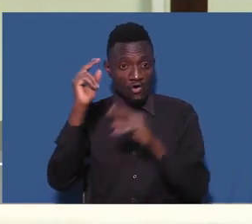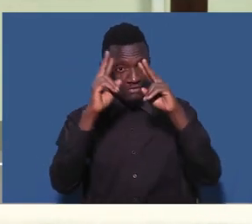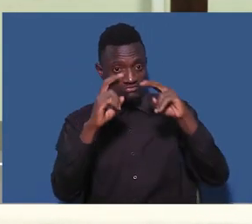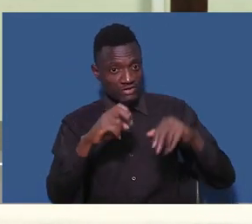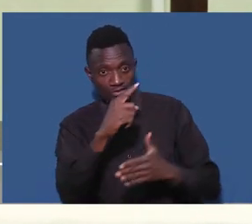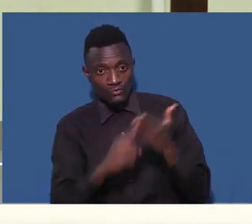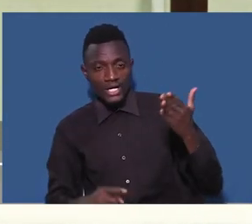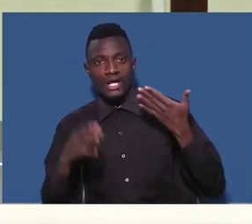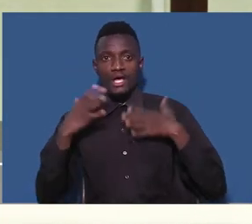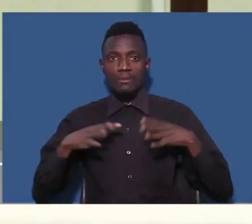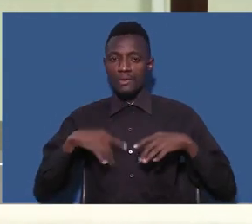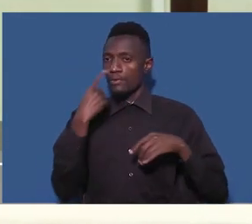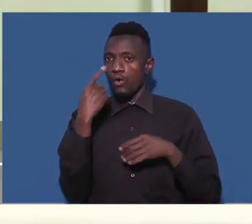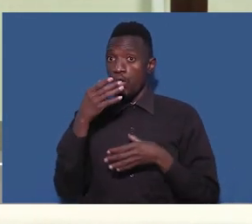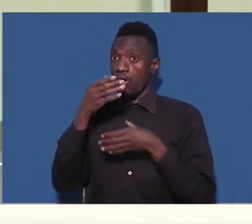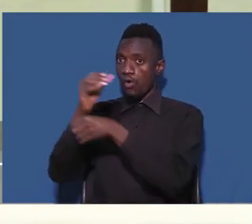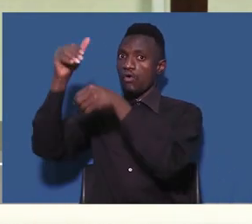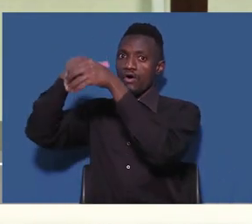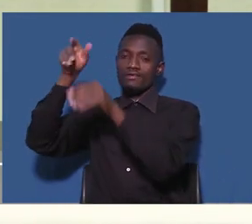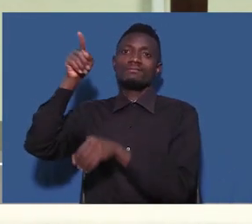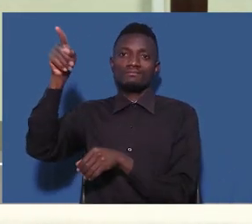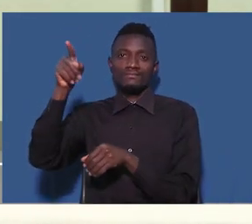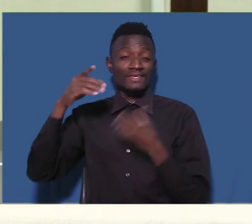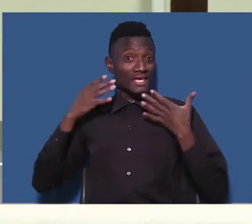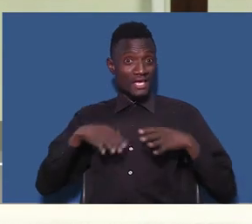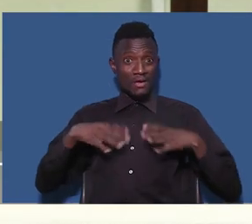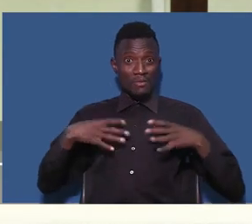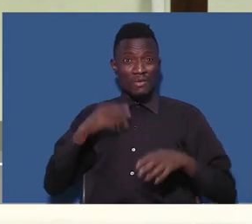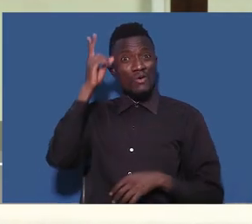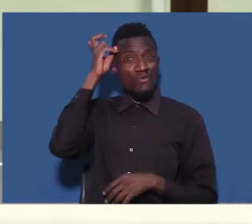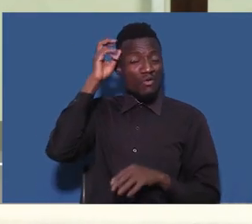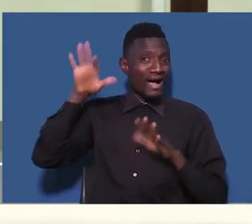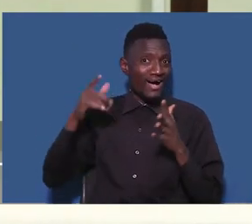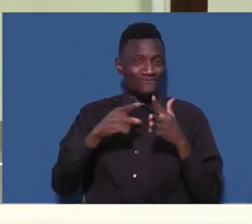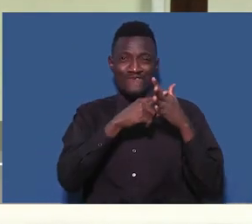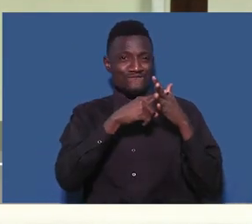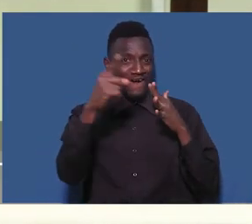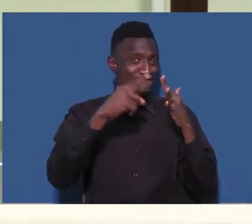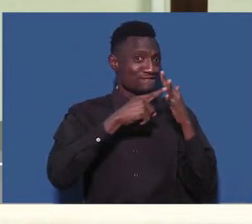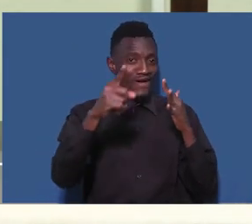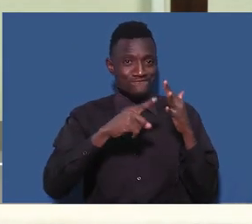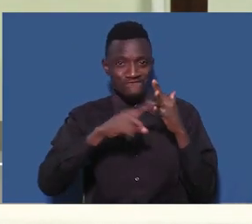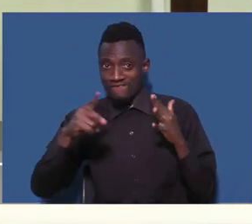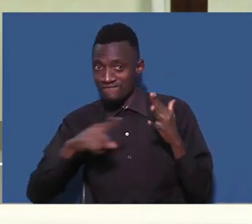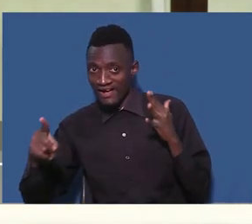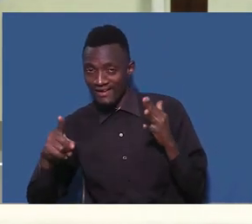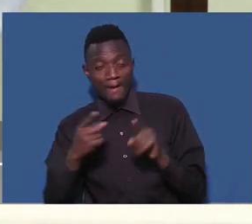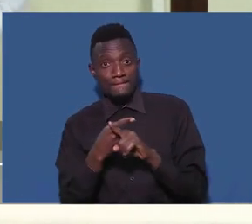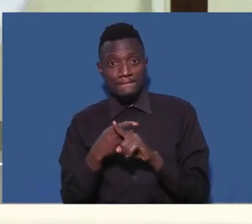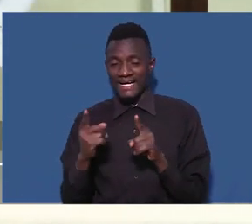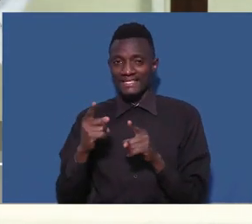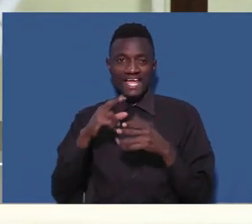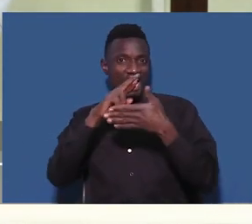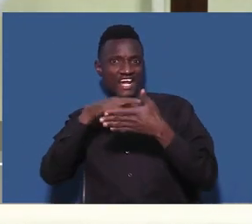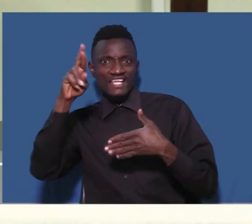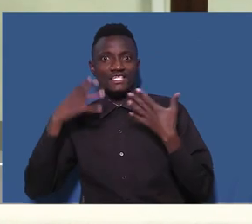him. The wicked flees when no man pursues them, but the righteous are as bold as a lion. You know, let me